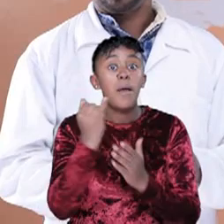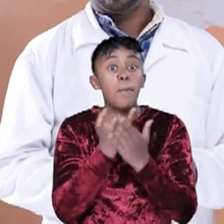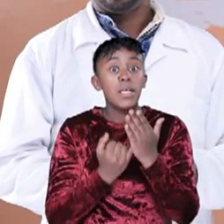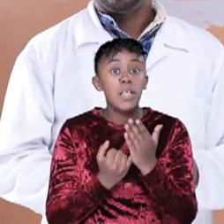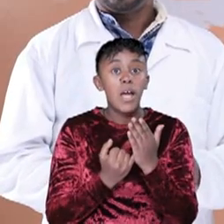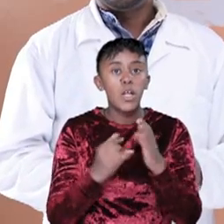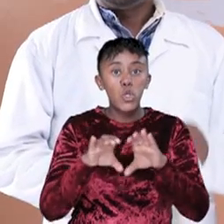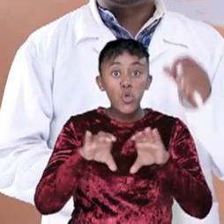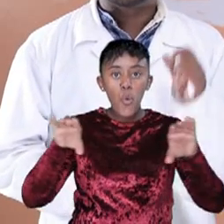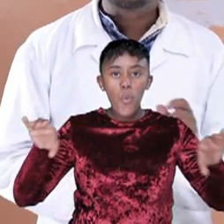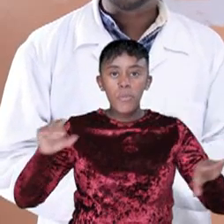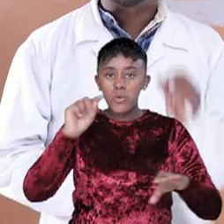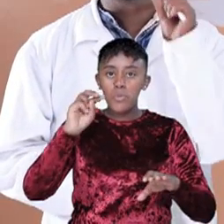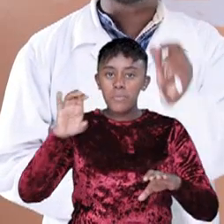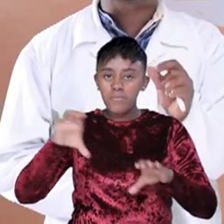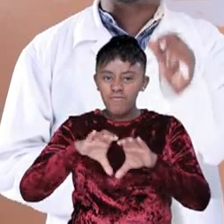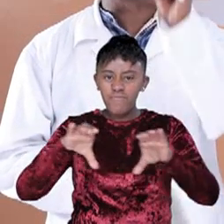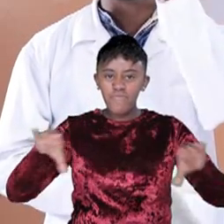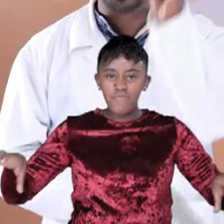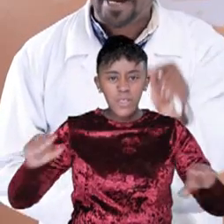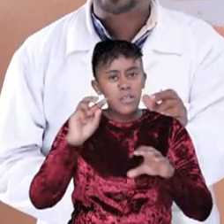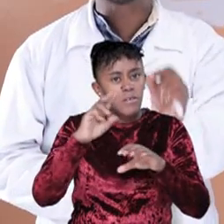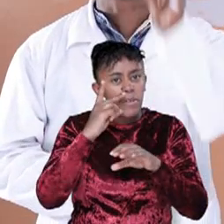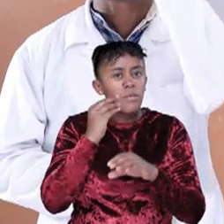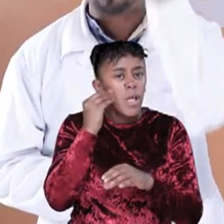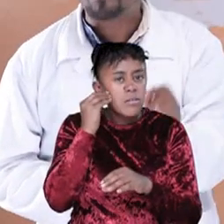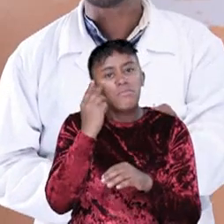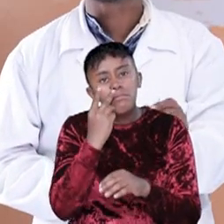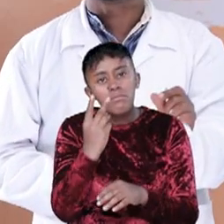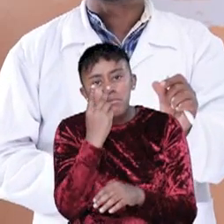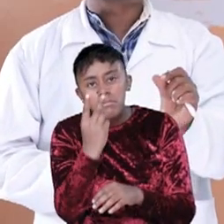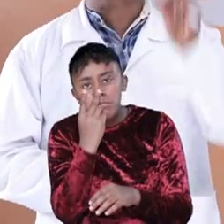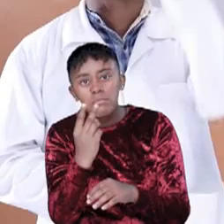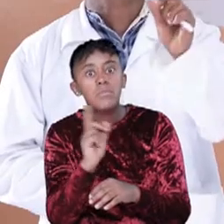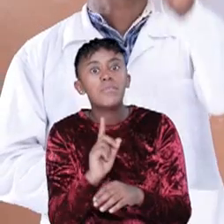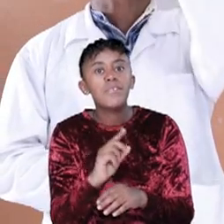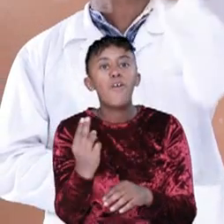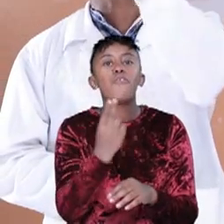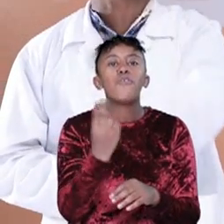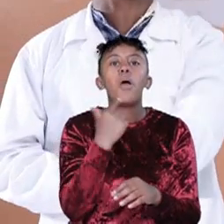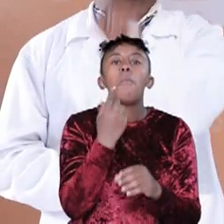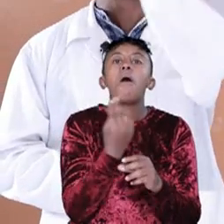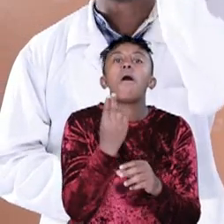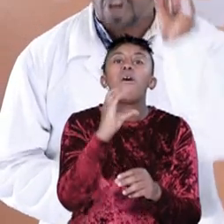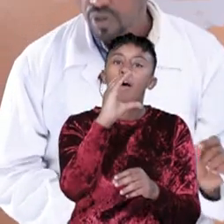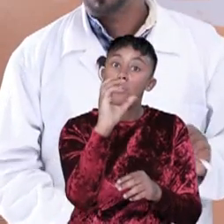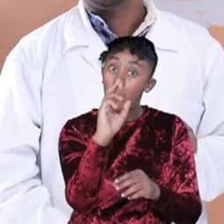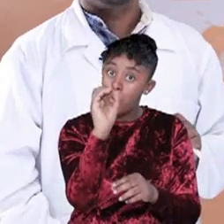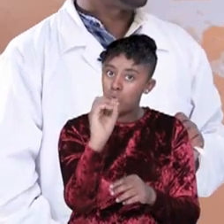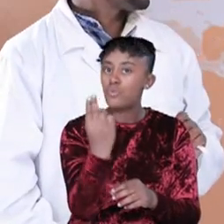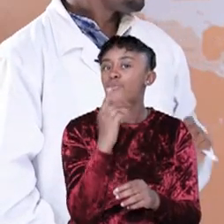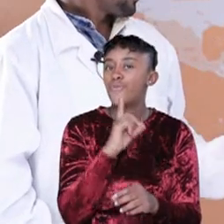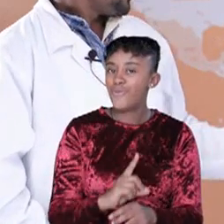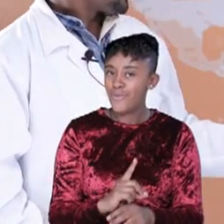tubes. The TV in which you are seeing in your home is the function of this cathode ray